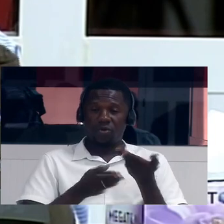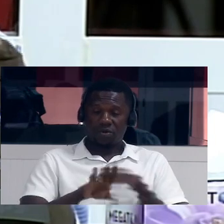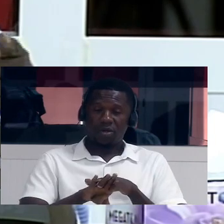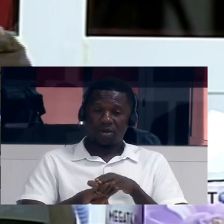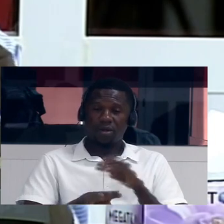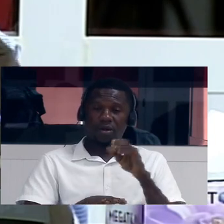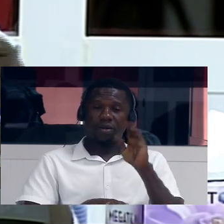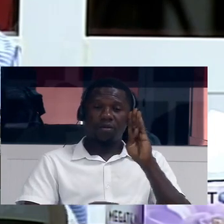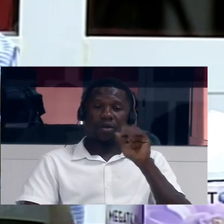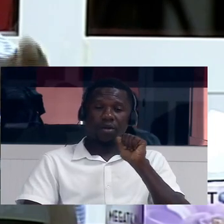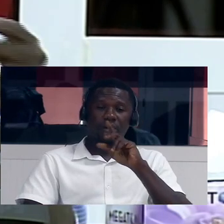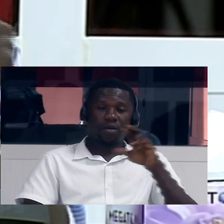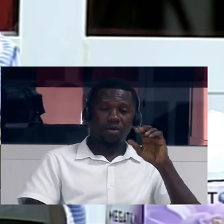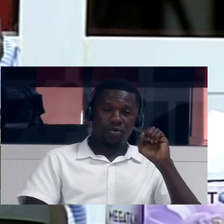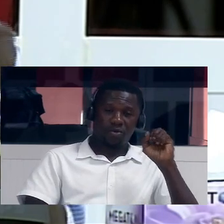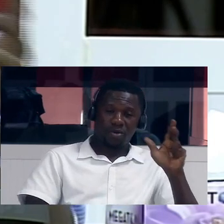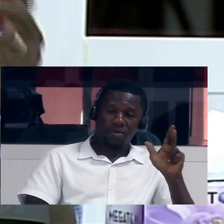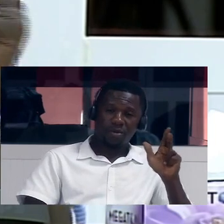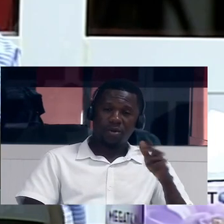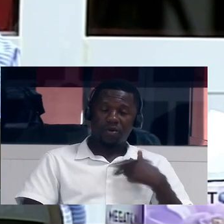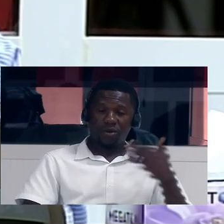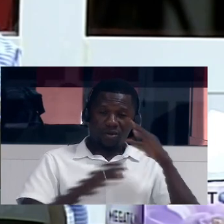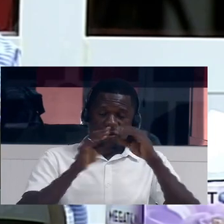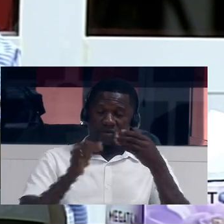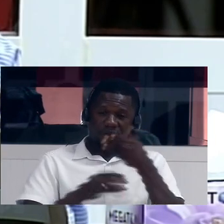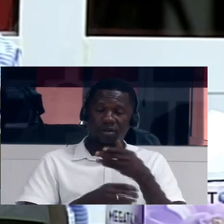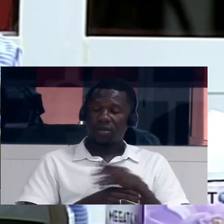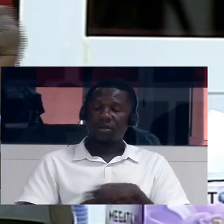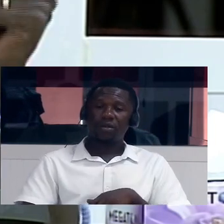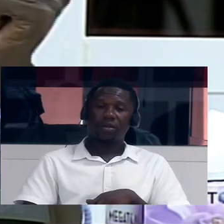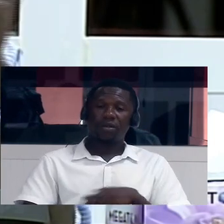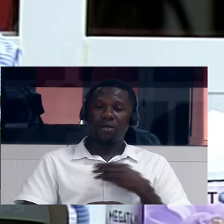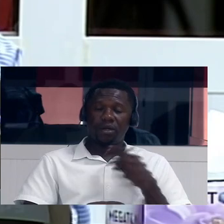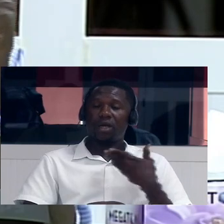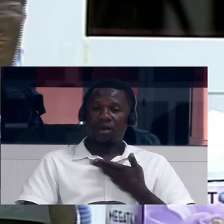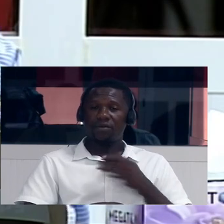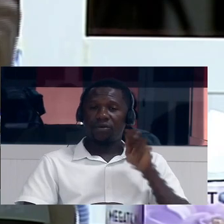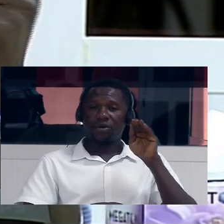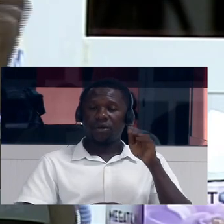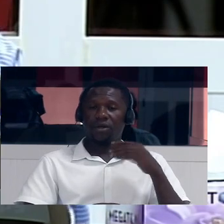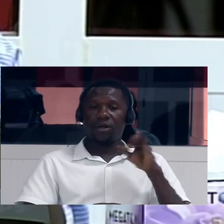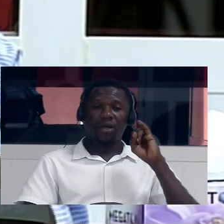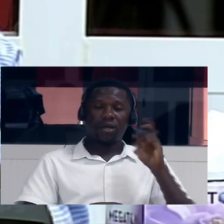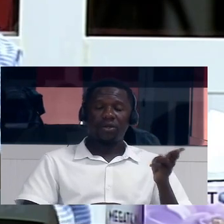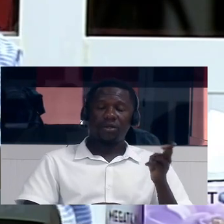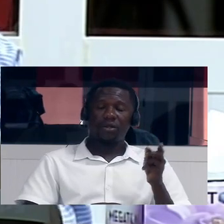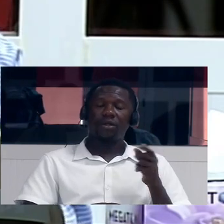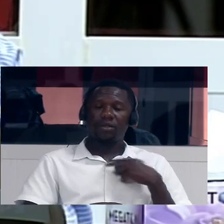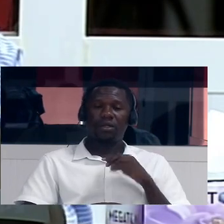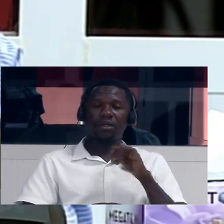bury Barrow, I was in the office, fortunately, and then I got a call. IG, I said, yes,